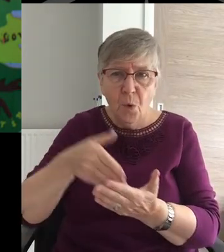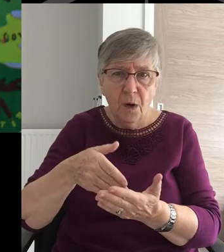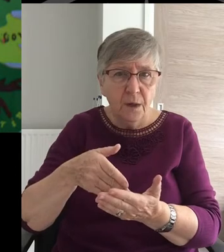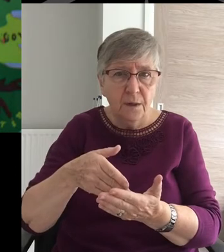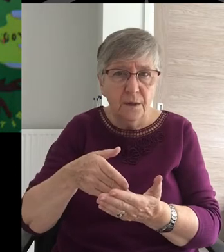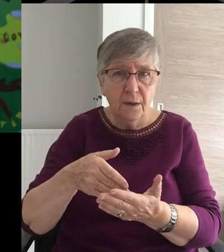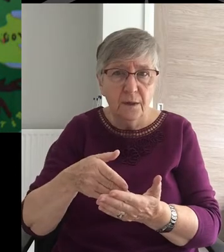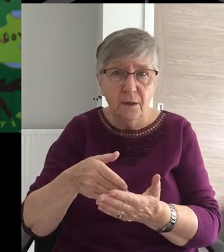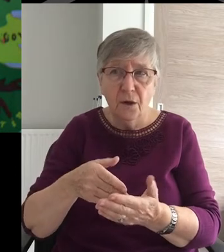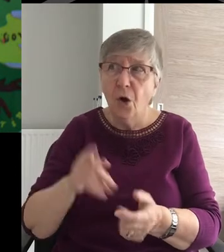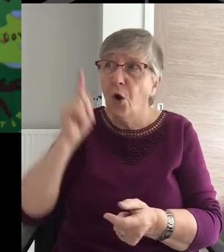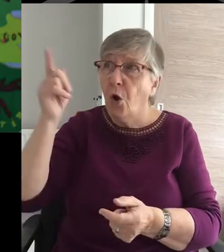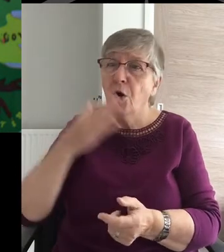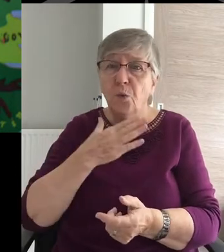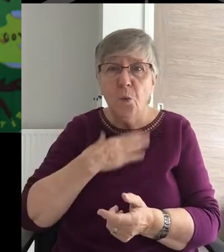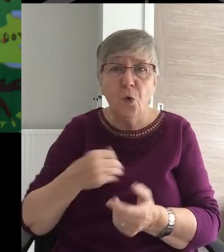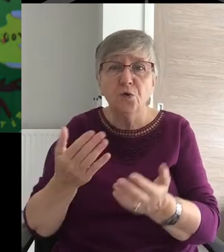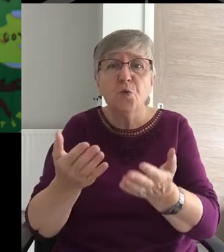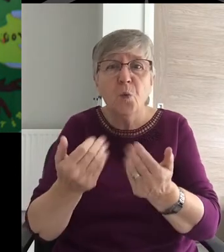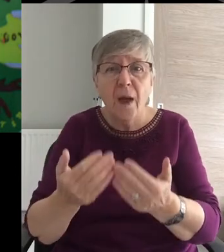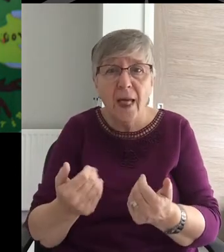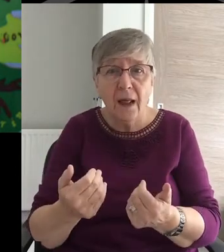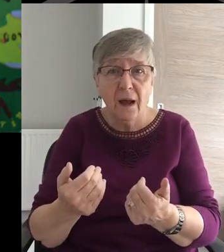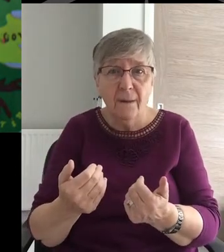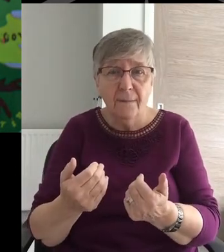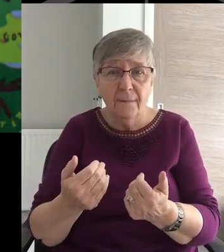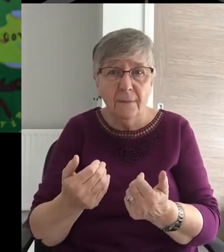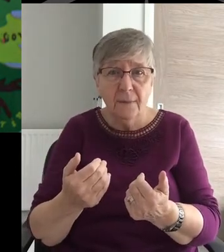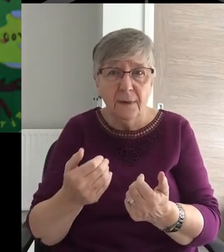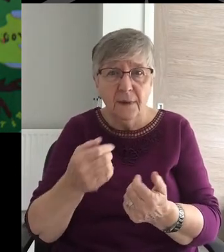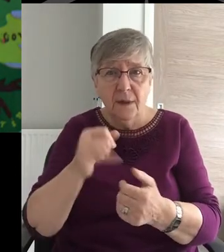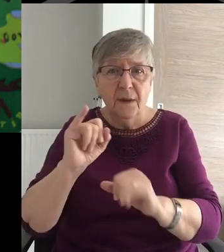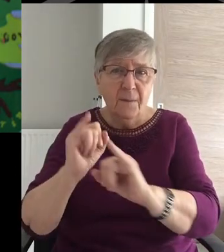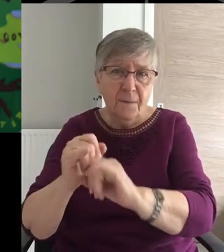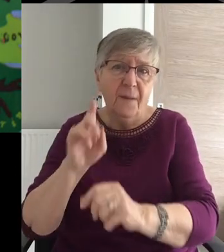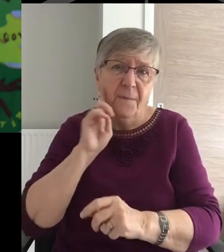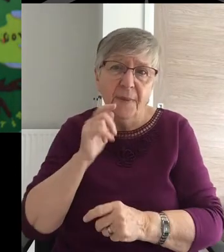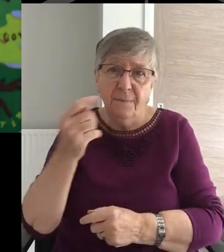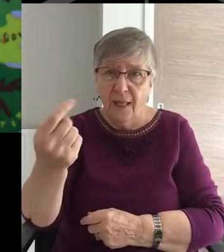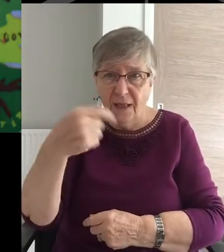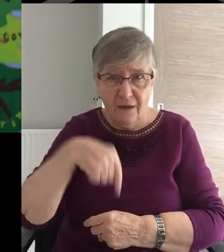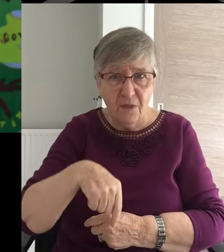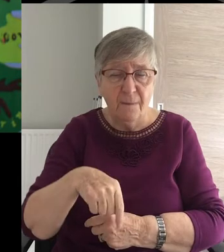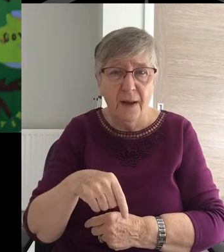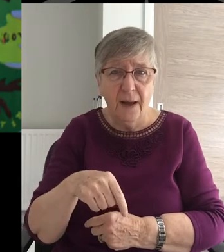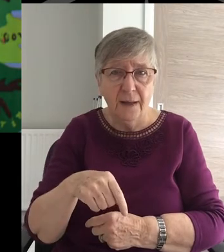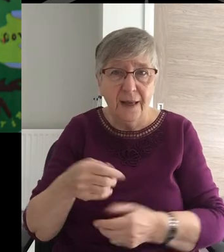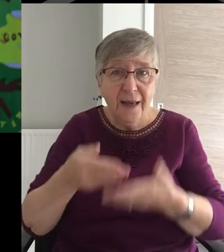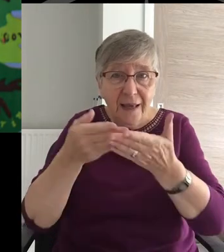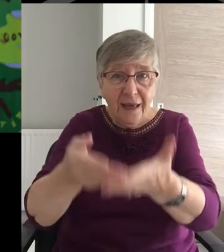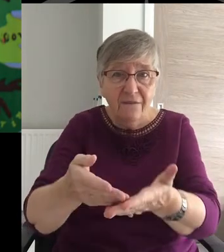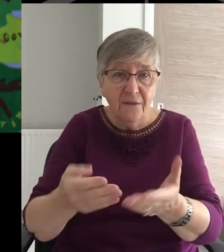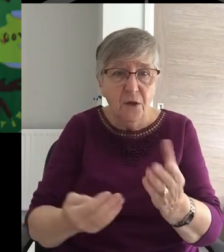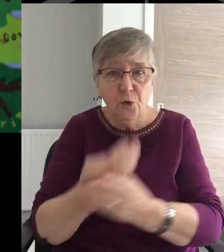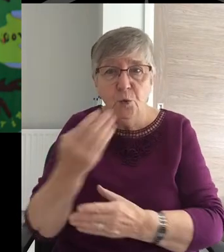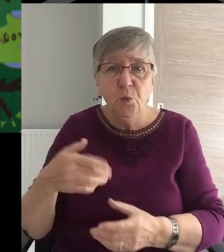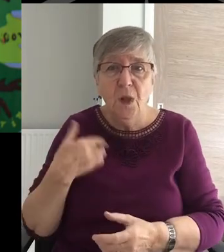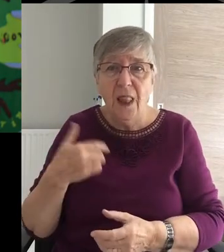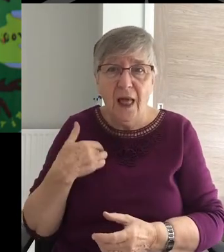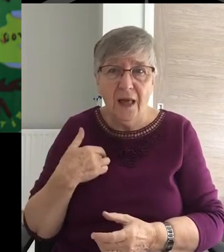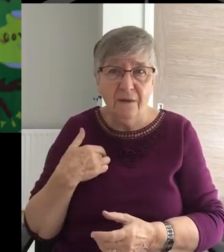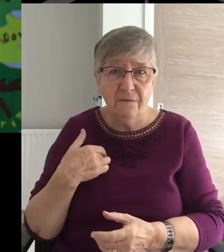Lord rather welcome back prodigals, restore the fortunes of the people, give life rather than issue